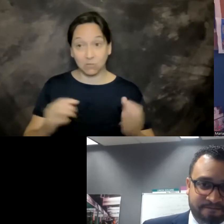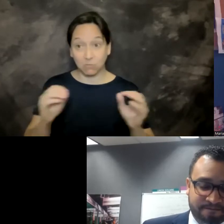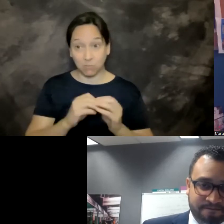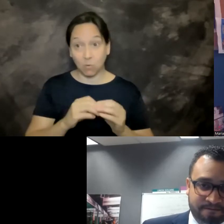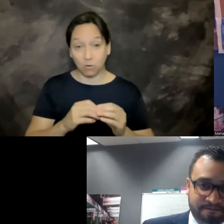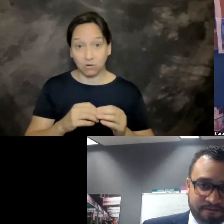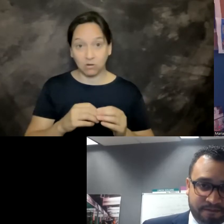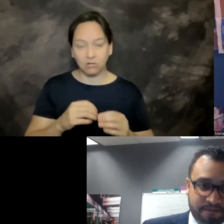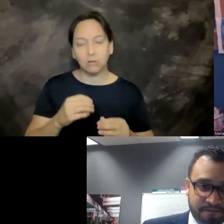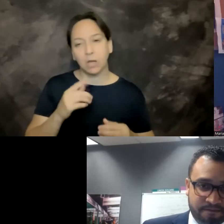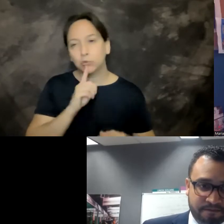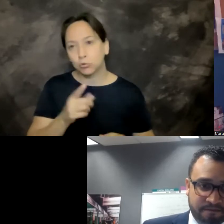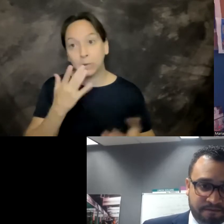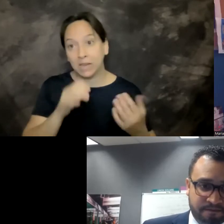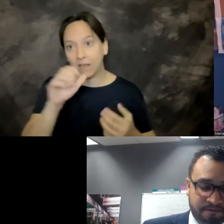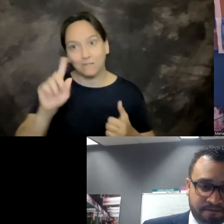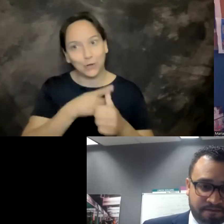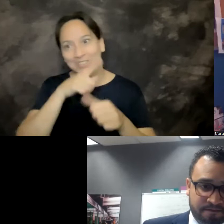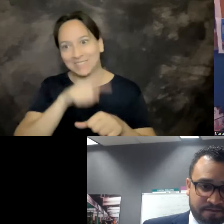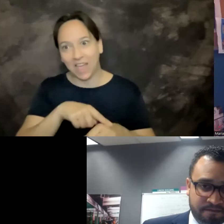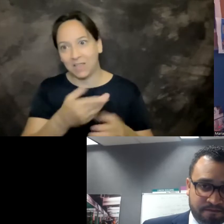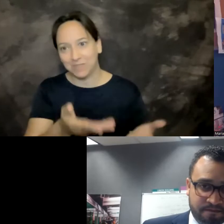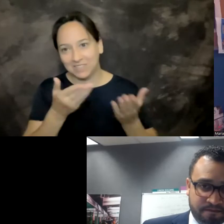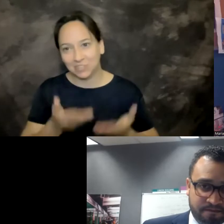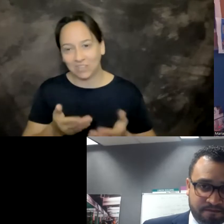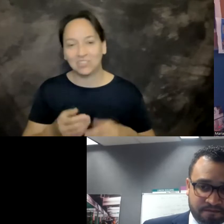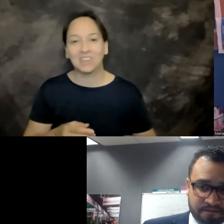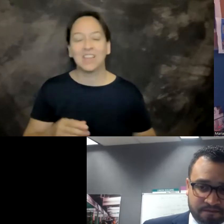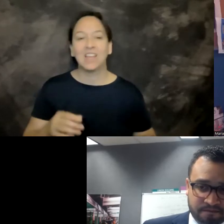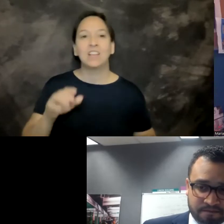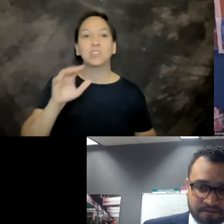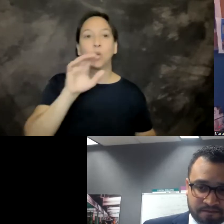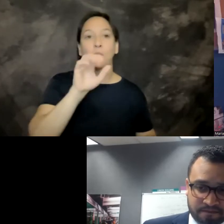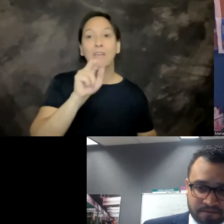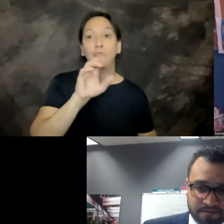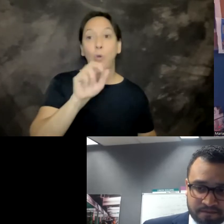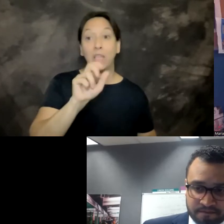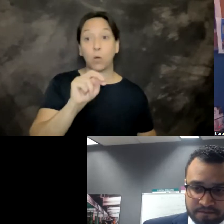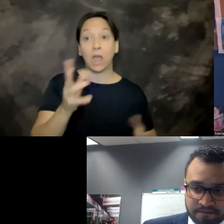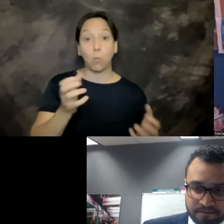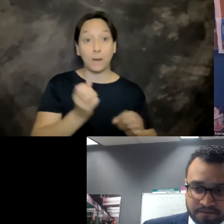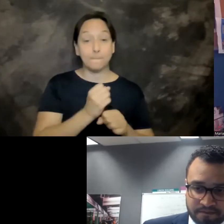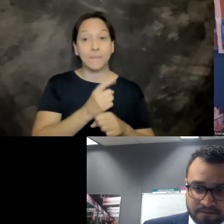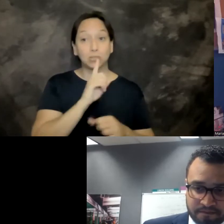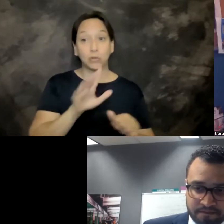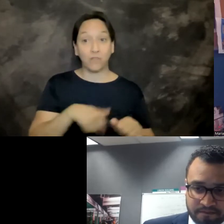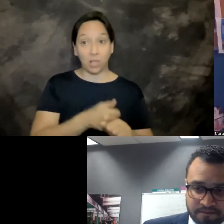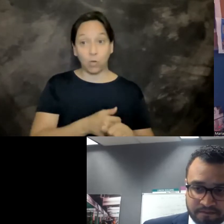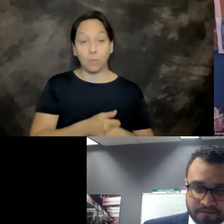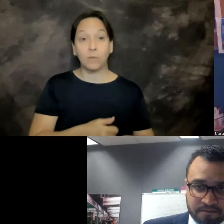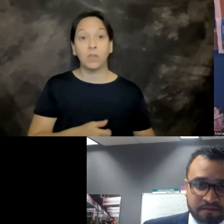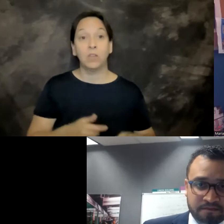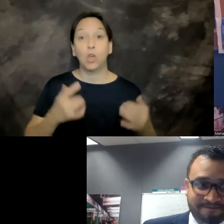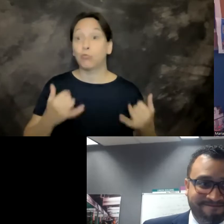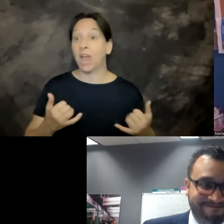specific suggestion. And then, Euro Leon, I want to make sure that we do follow up with you, but right now we can now focus